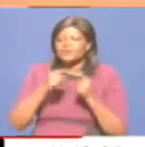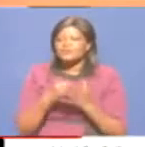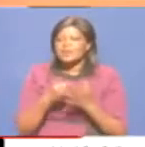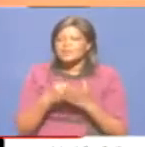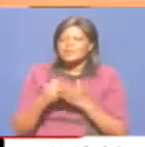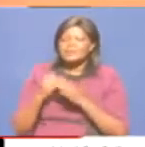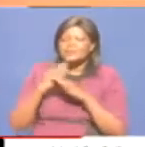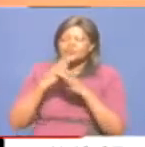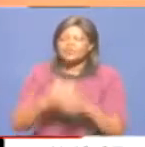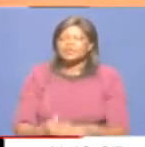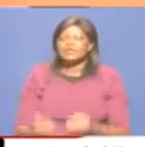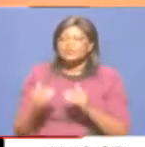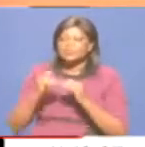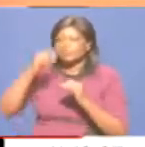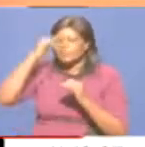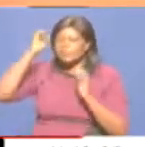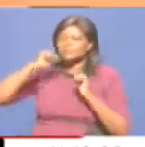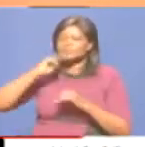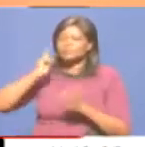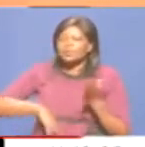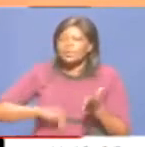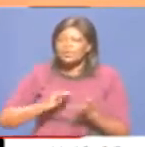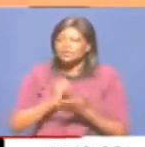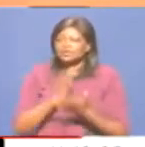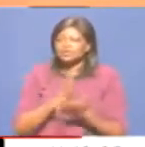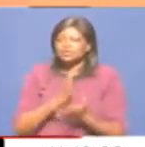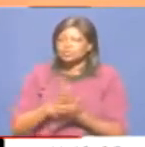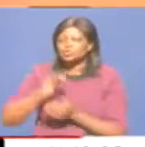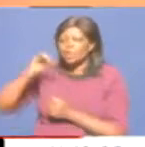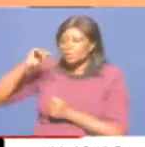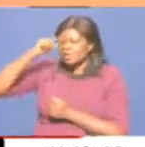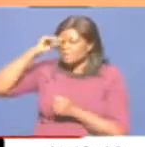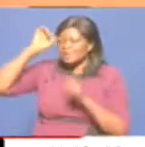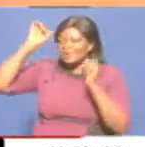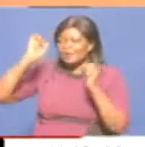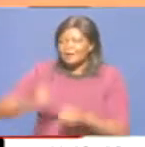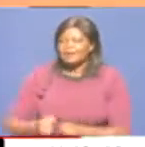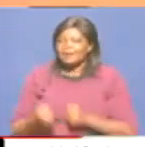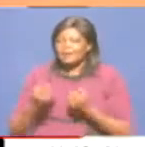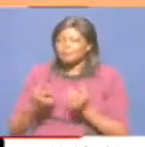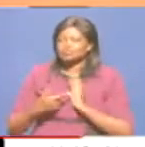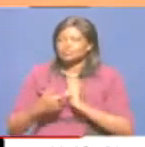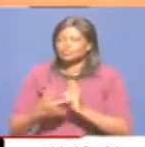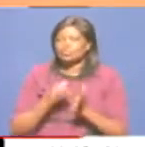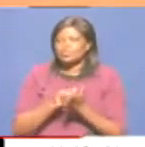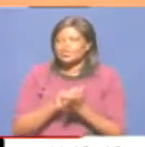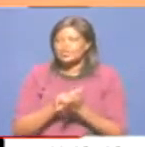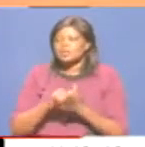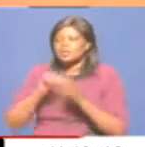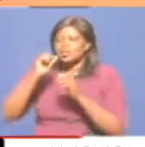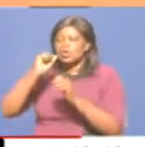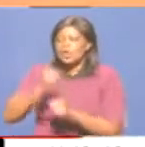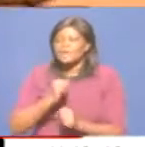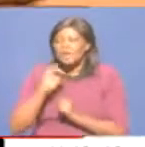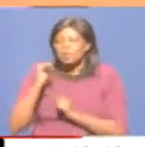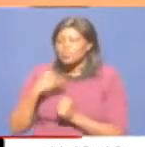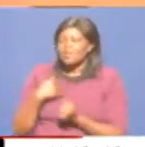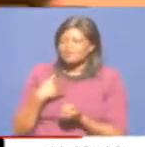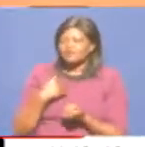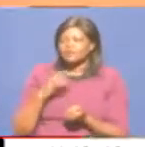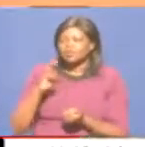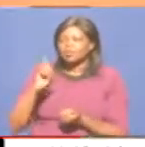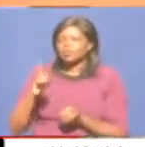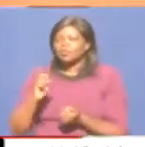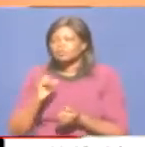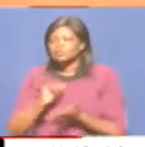mm-hmm. they can actually say for sure our county government can now demonstrate that in Homa Bay County we have got wards that